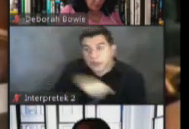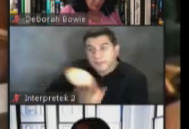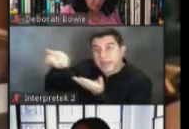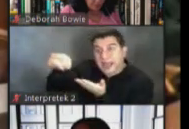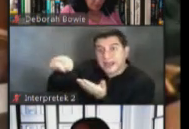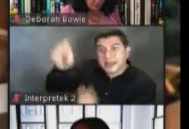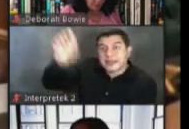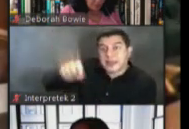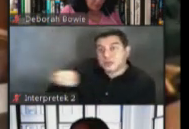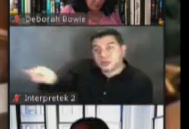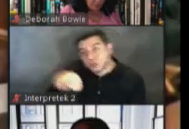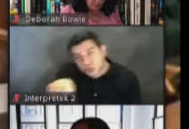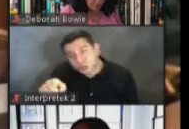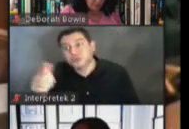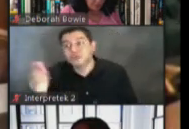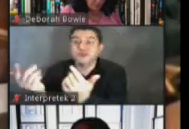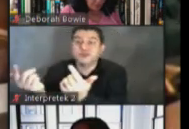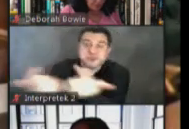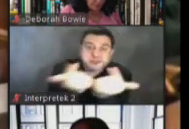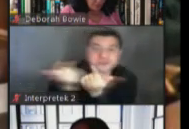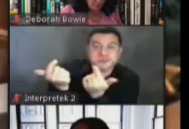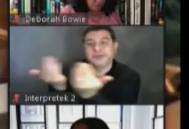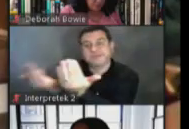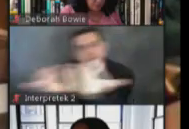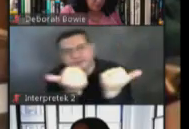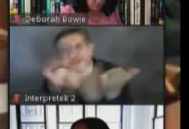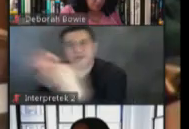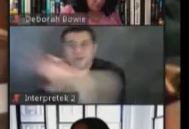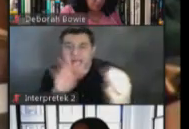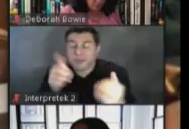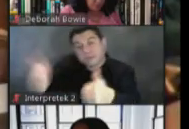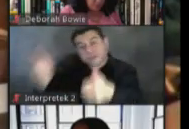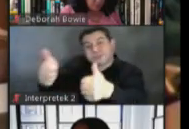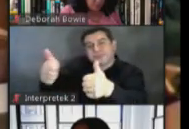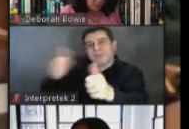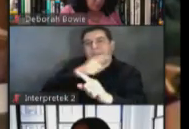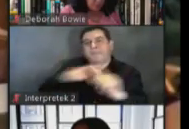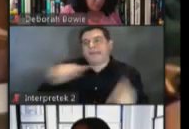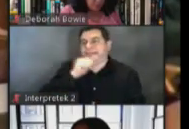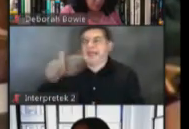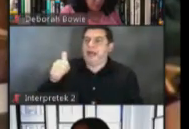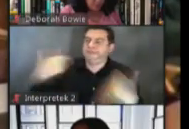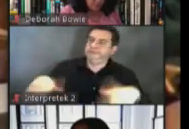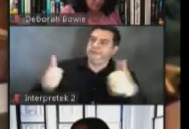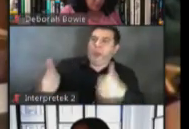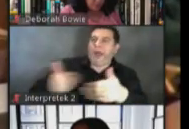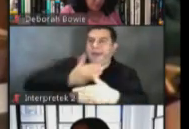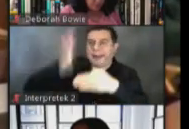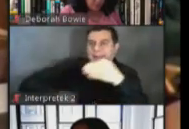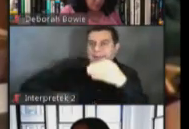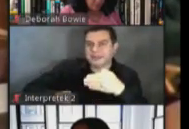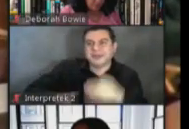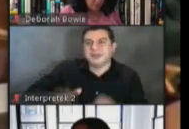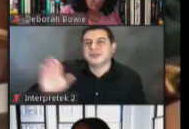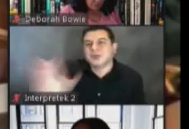part of the process. But I feel like this process is not complete. I have an incomplete presentation. And that's the